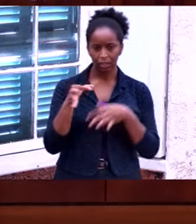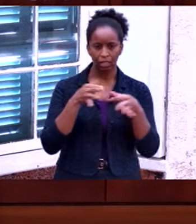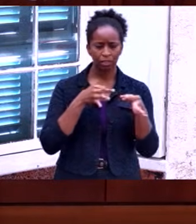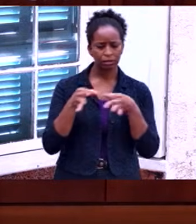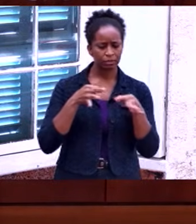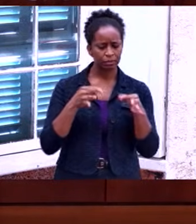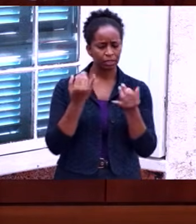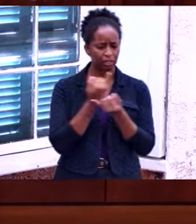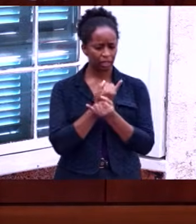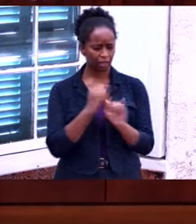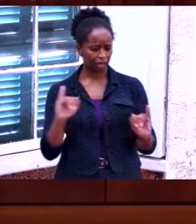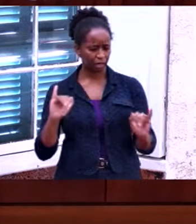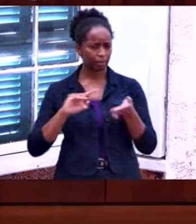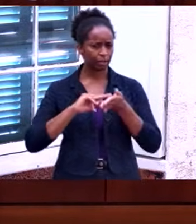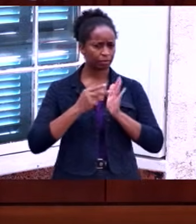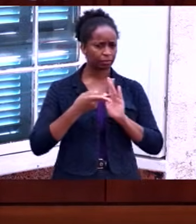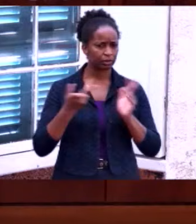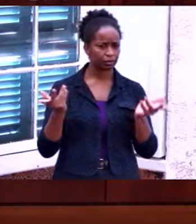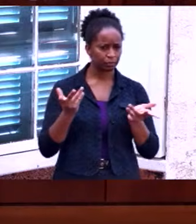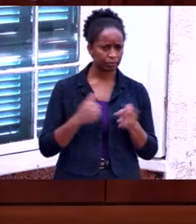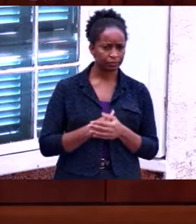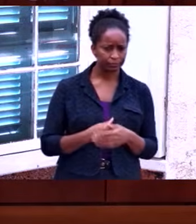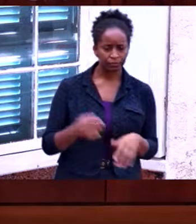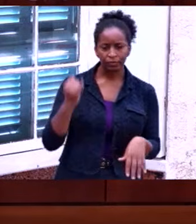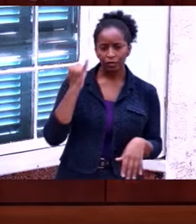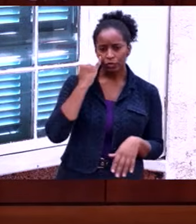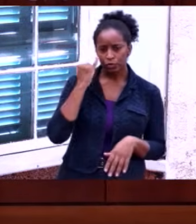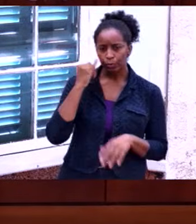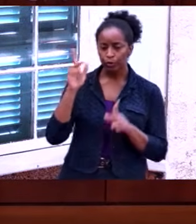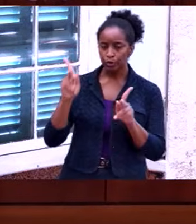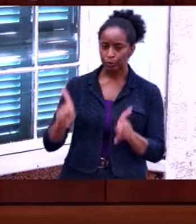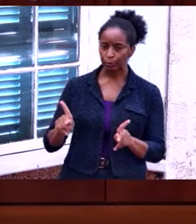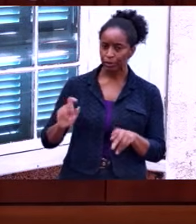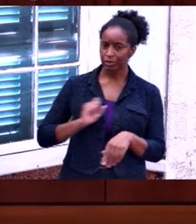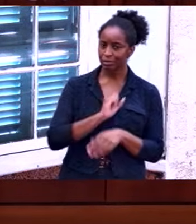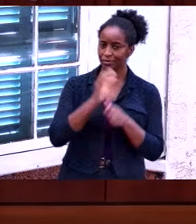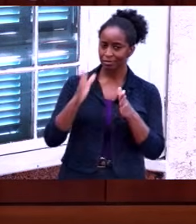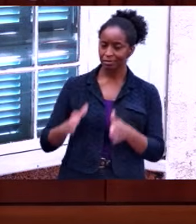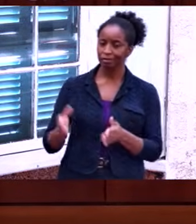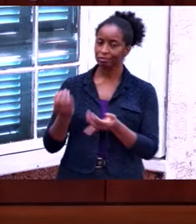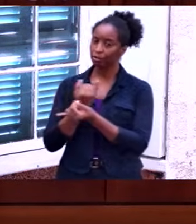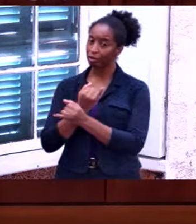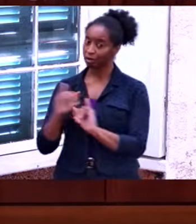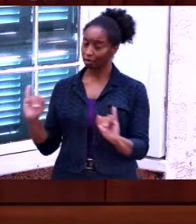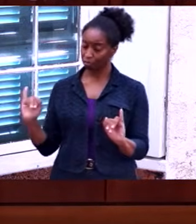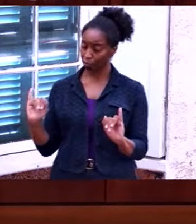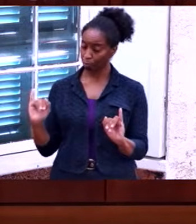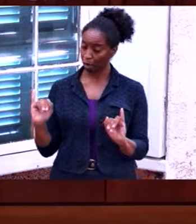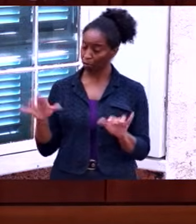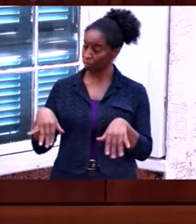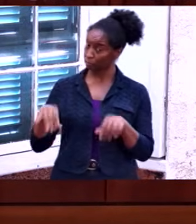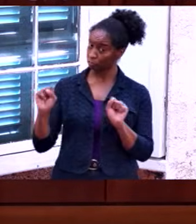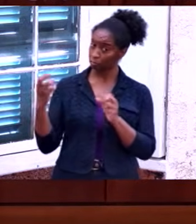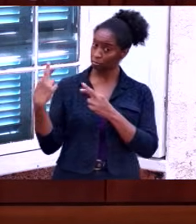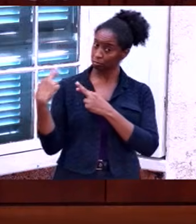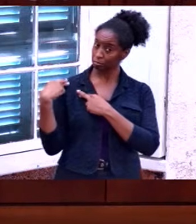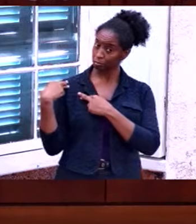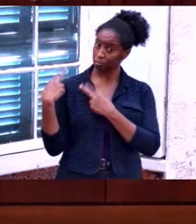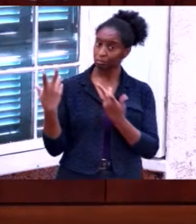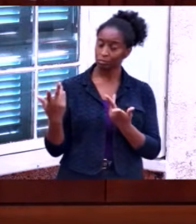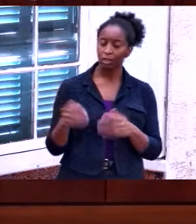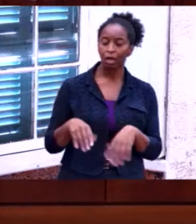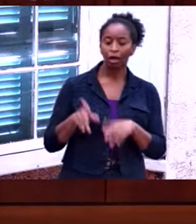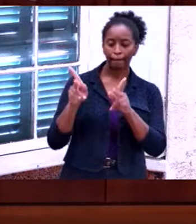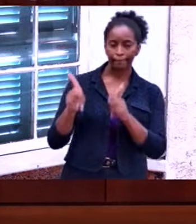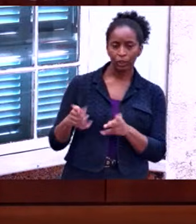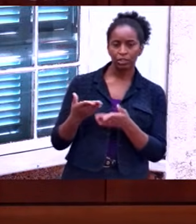And if we were comfortable as independent senators, surely sitting with a person who a minute ago was an opposition senator and they're an independent